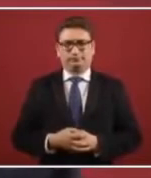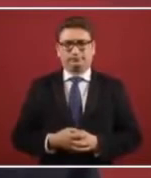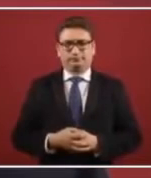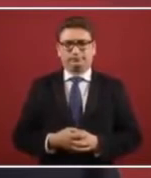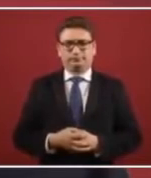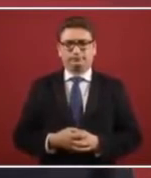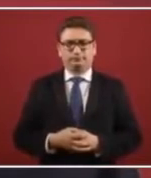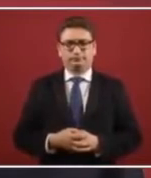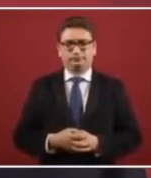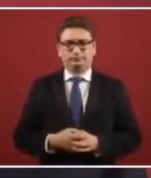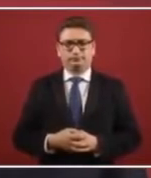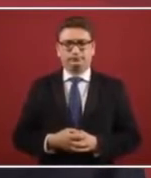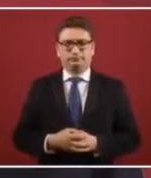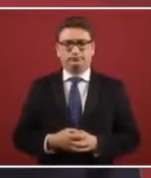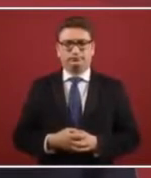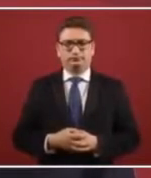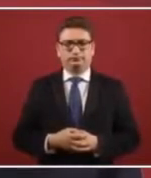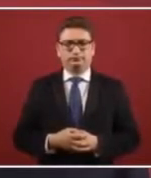to guarantee